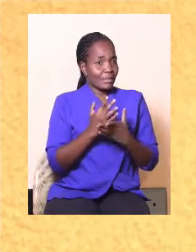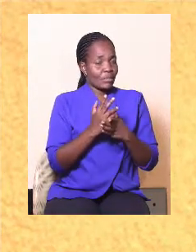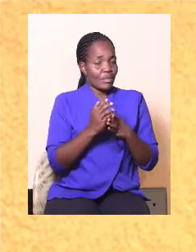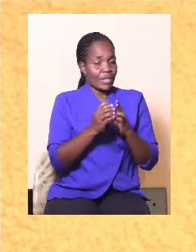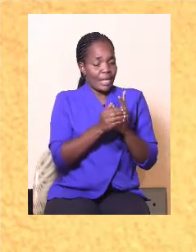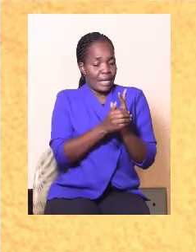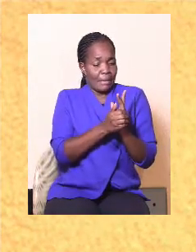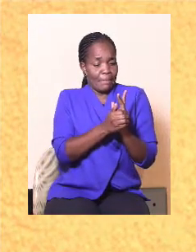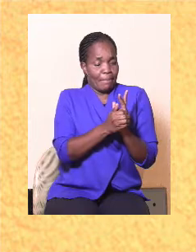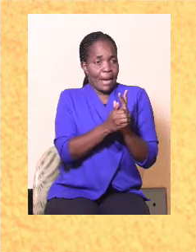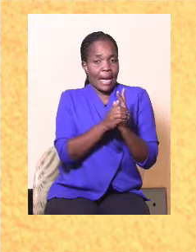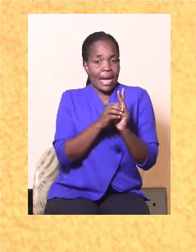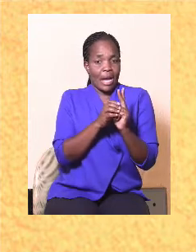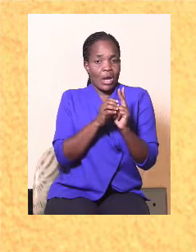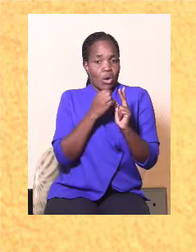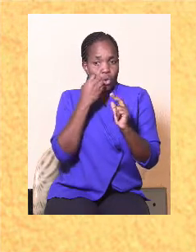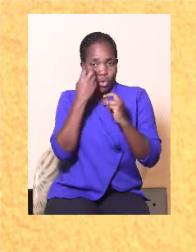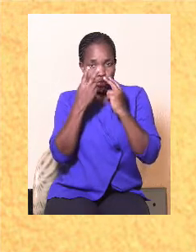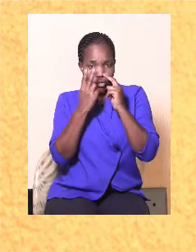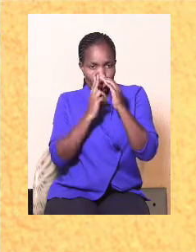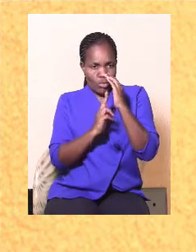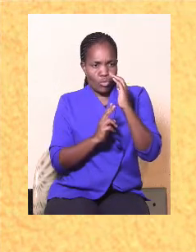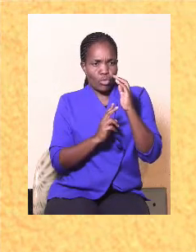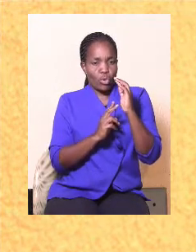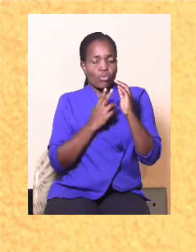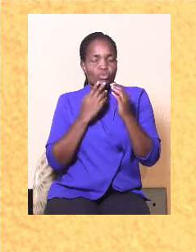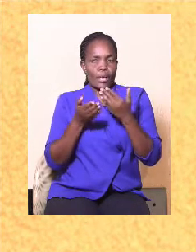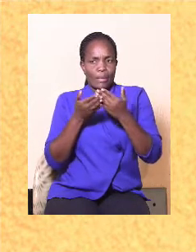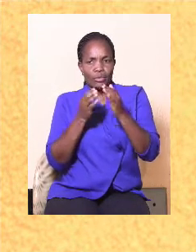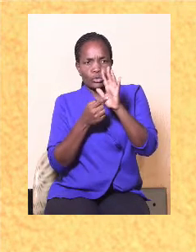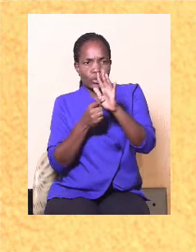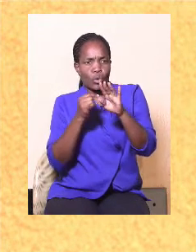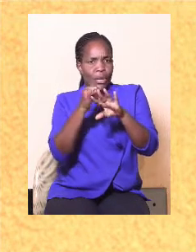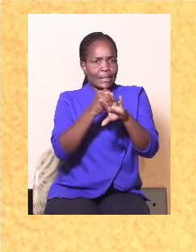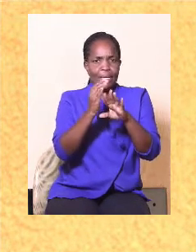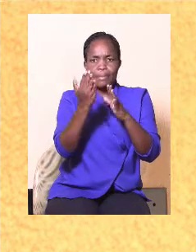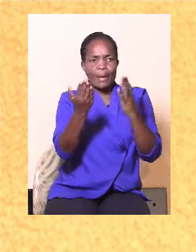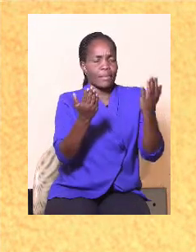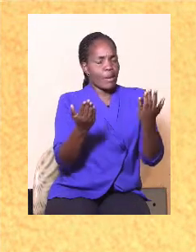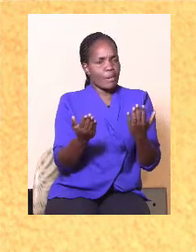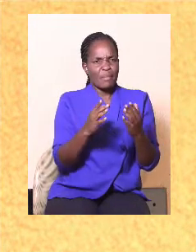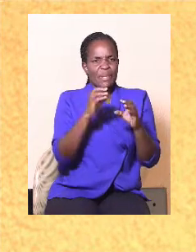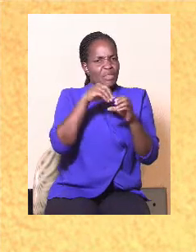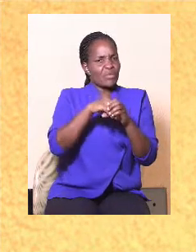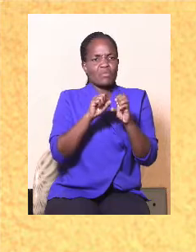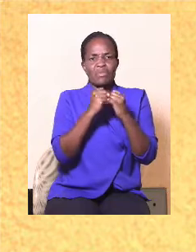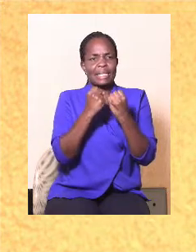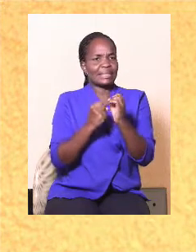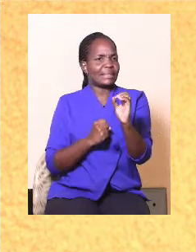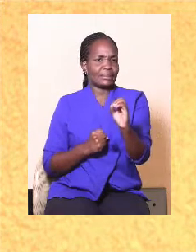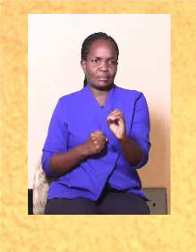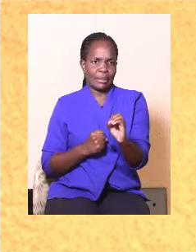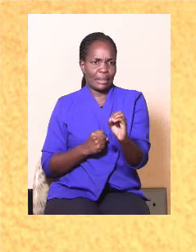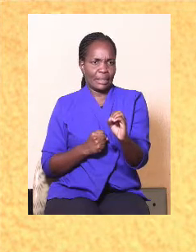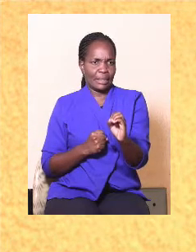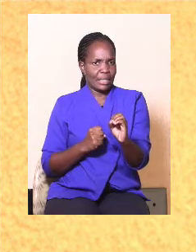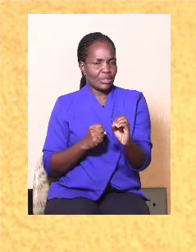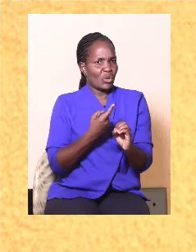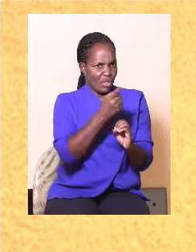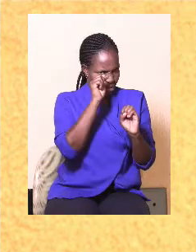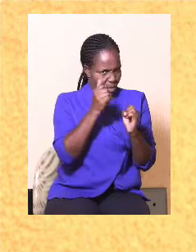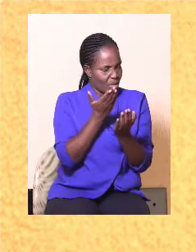are not attached to any organization. Were they also considered, I think, when you were giving this stimulus package?